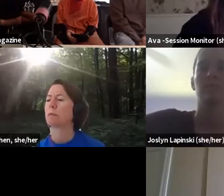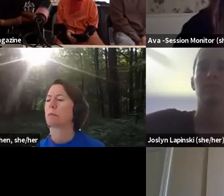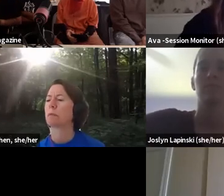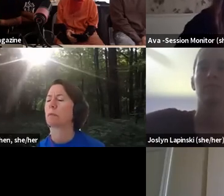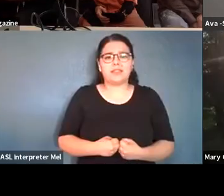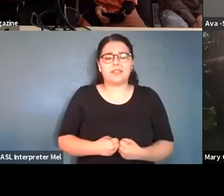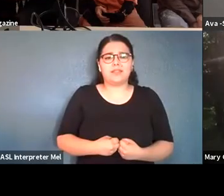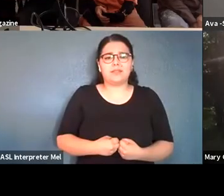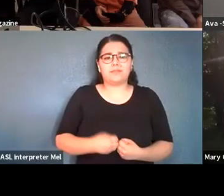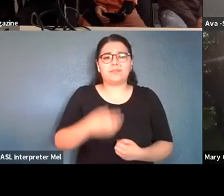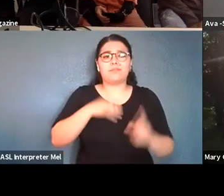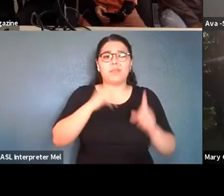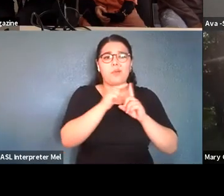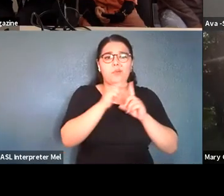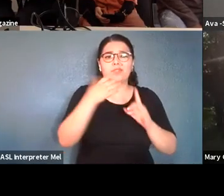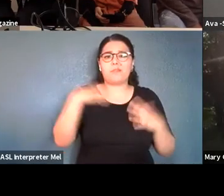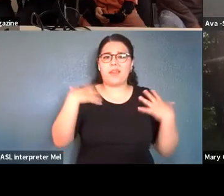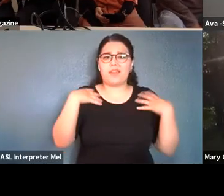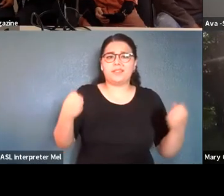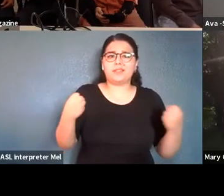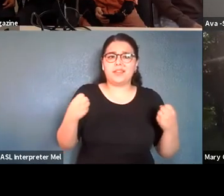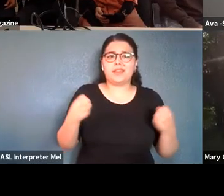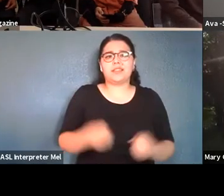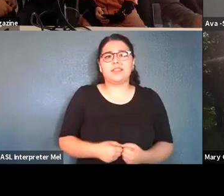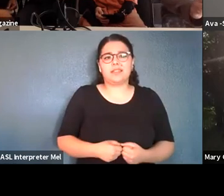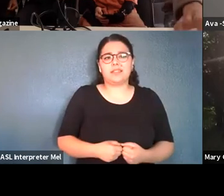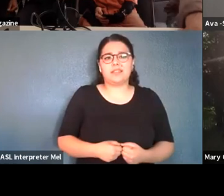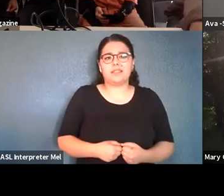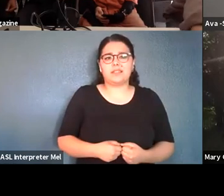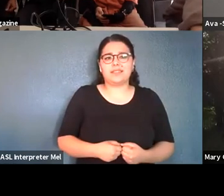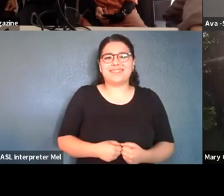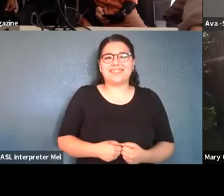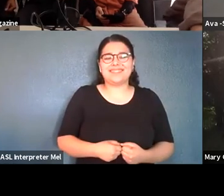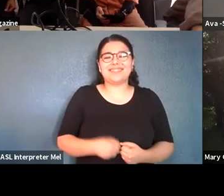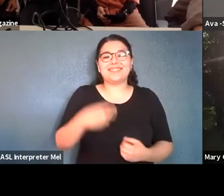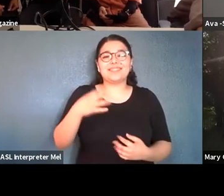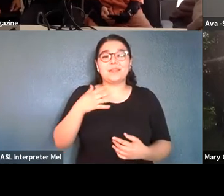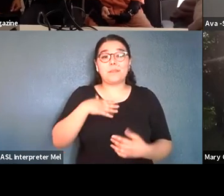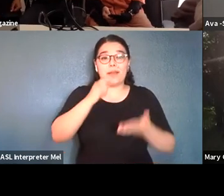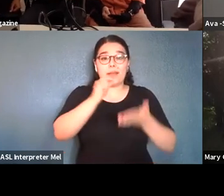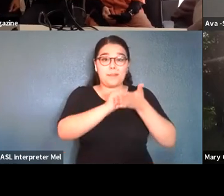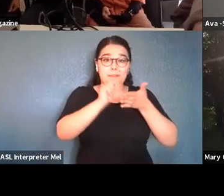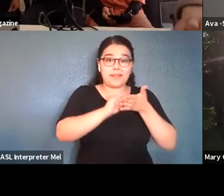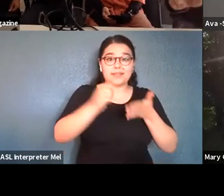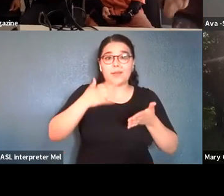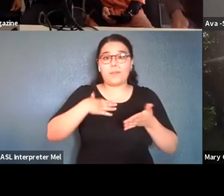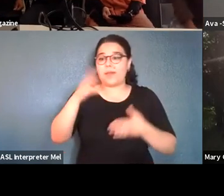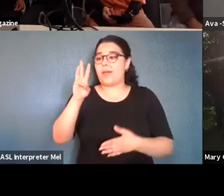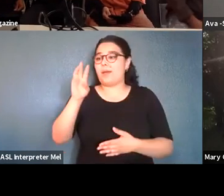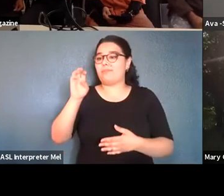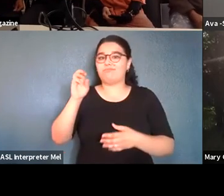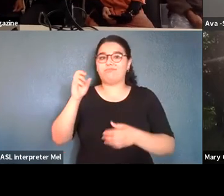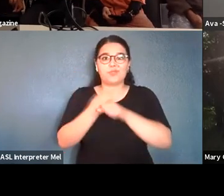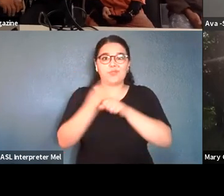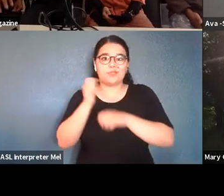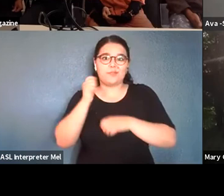mi arma. Muteado, silencio, my words are my bullets, my pen is my gun. So sit back